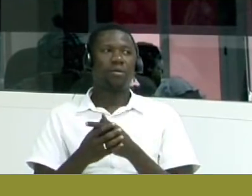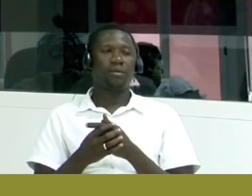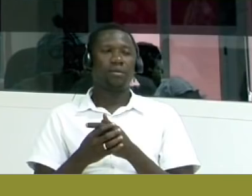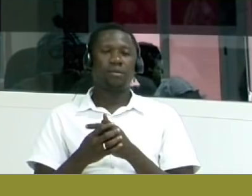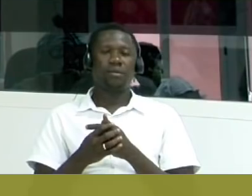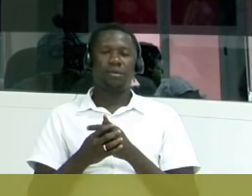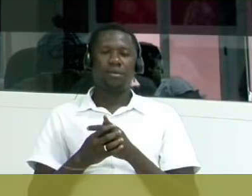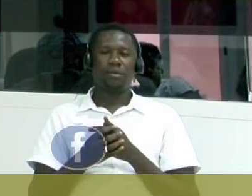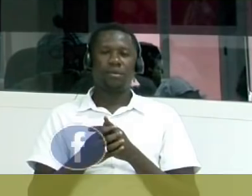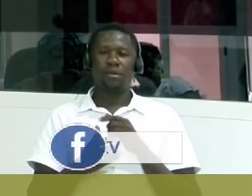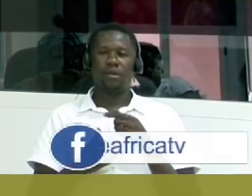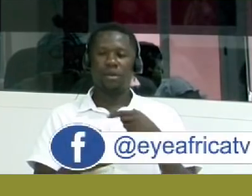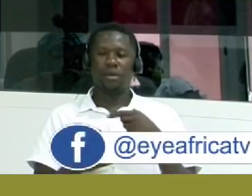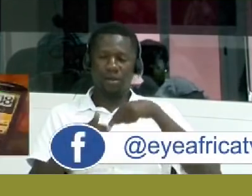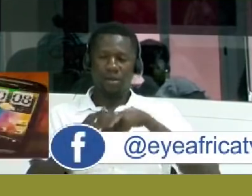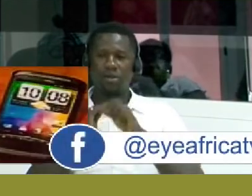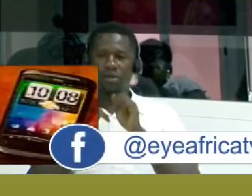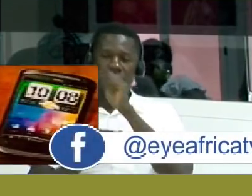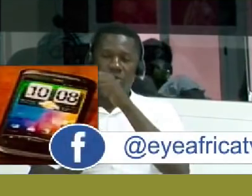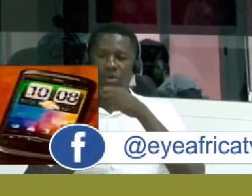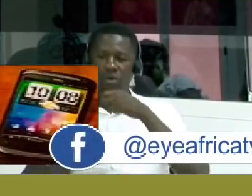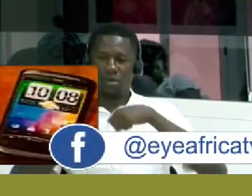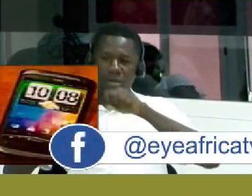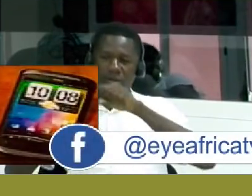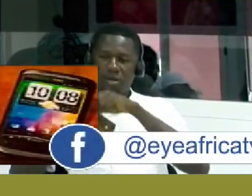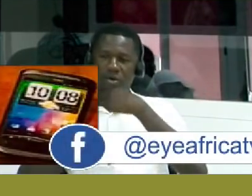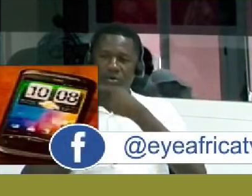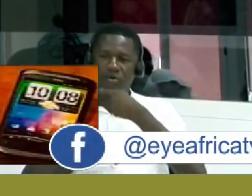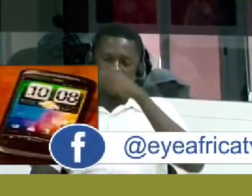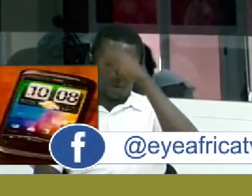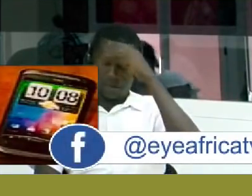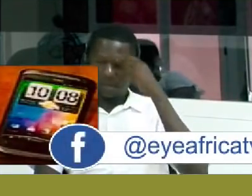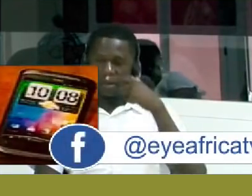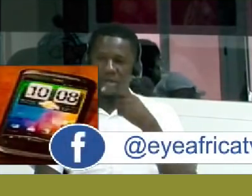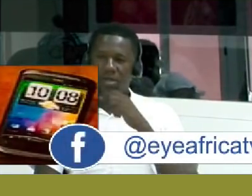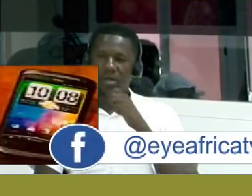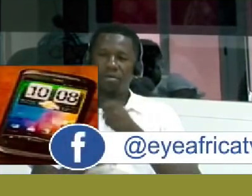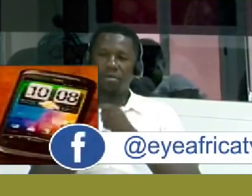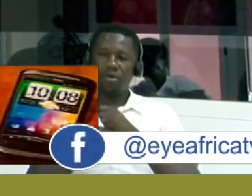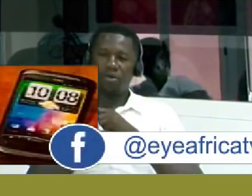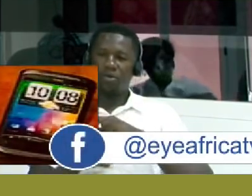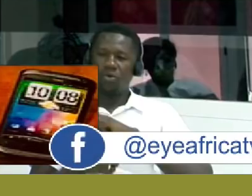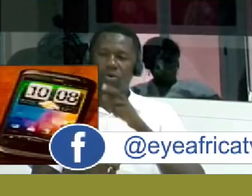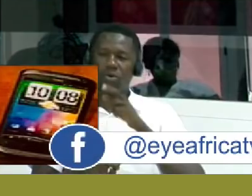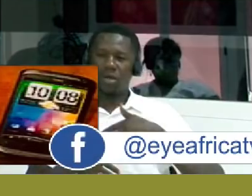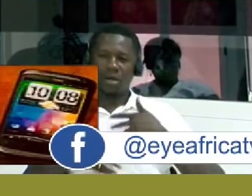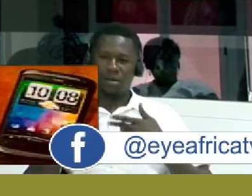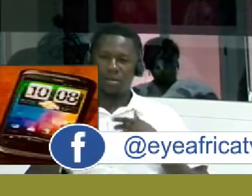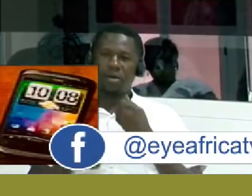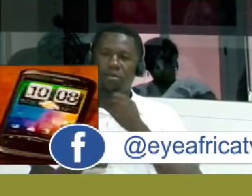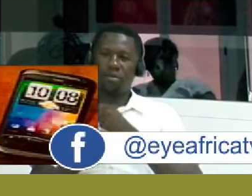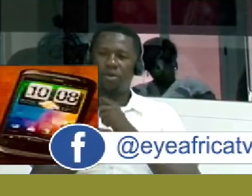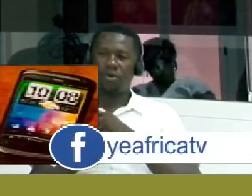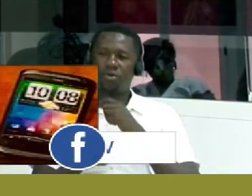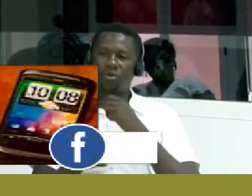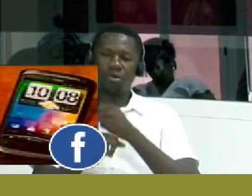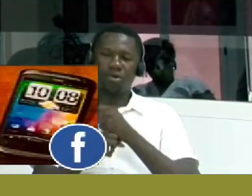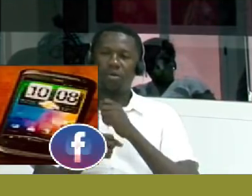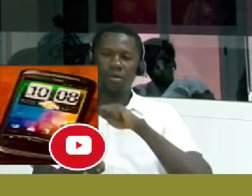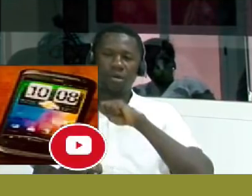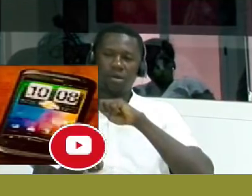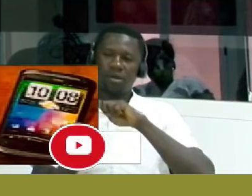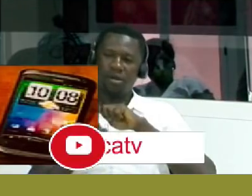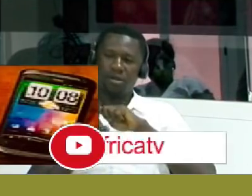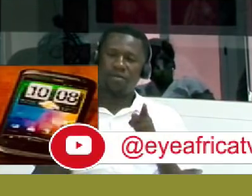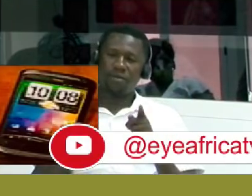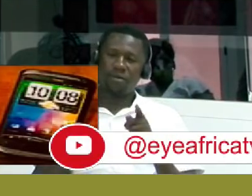in your area of work that annoyed you and made you become indifferent. What is